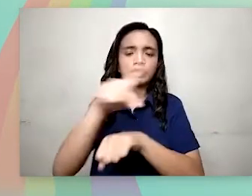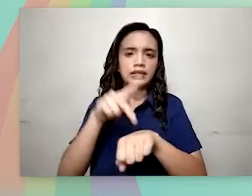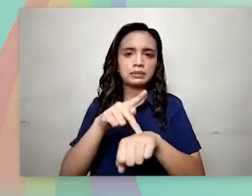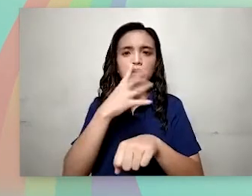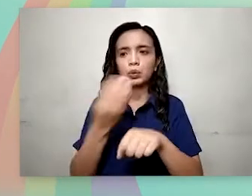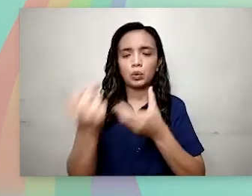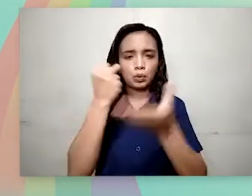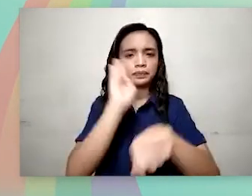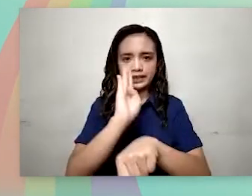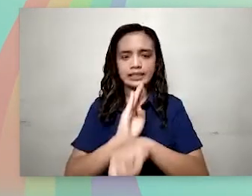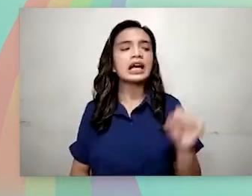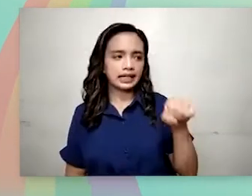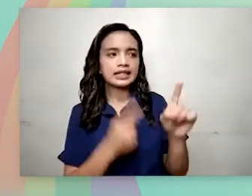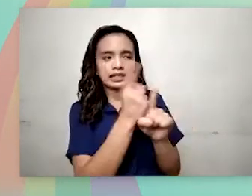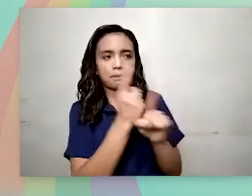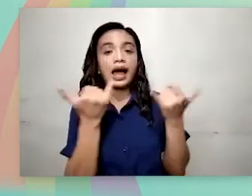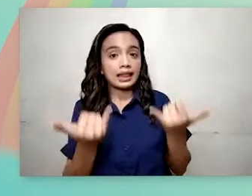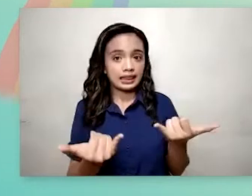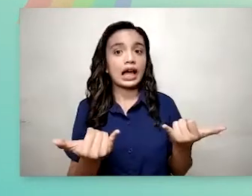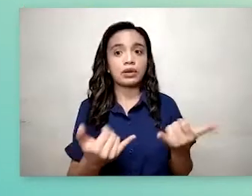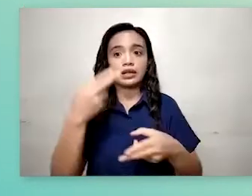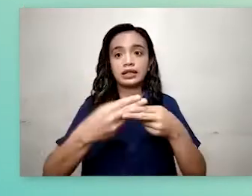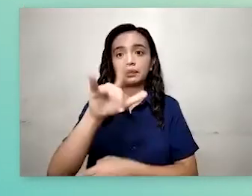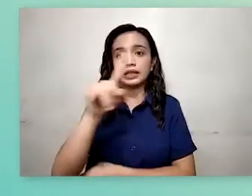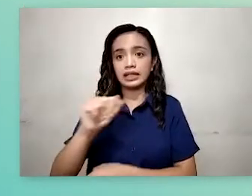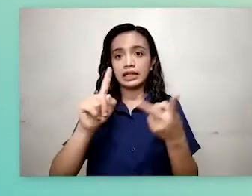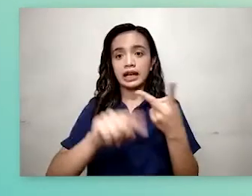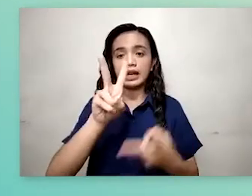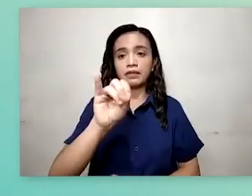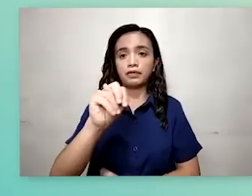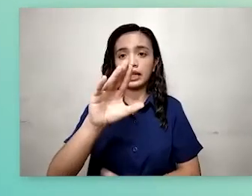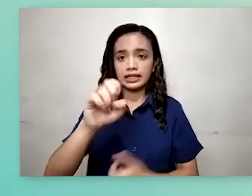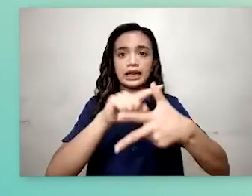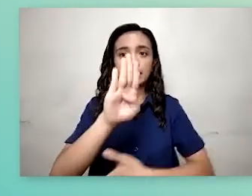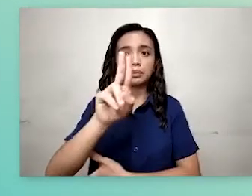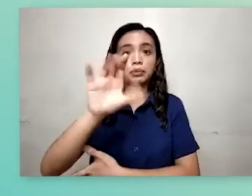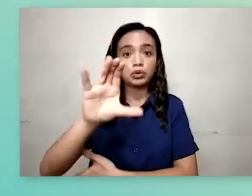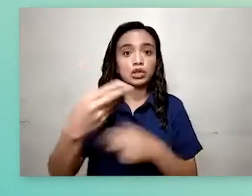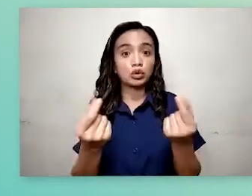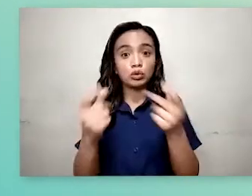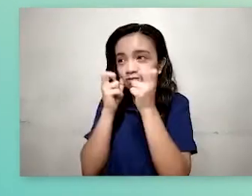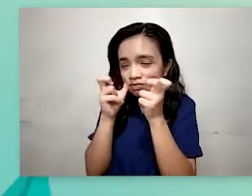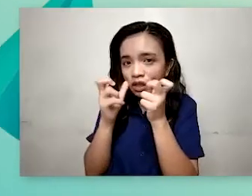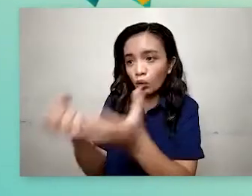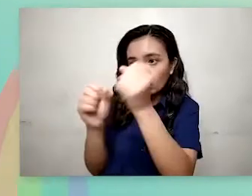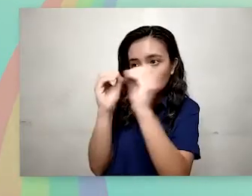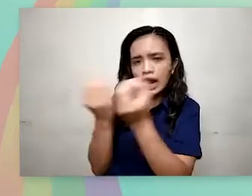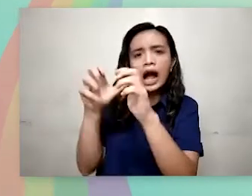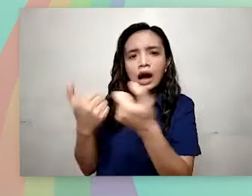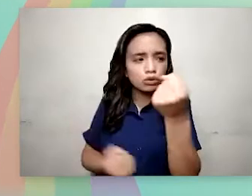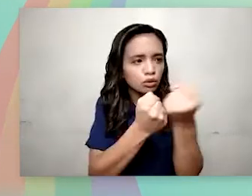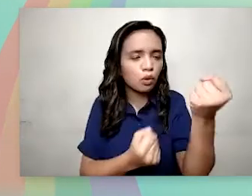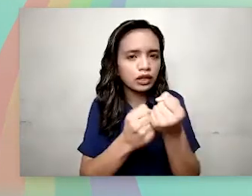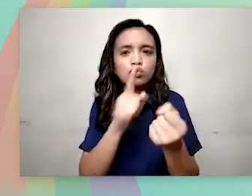MSMEs. Yes, that's why today we are bringing in Ms. Liza, Sir Vince, and Sir Butch to hear their stories on how their respective organizations